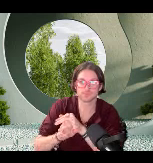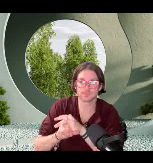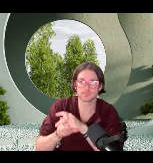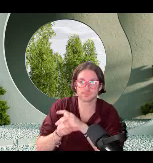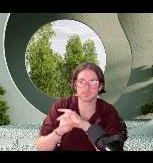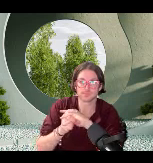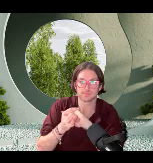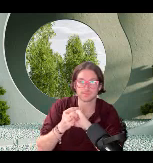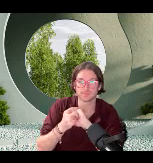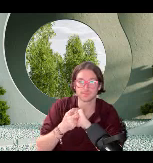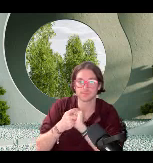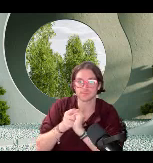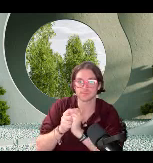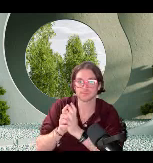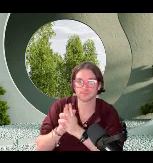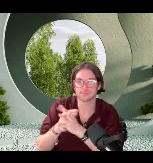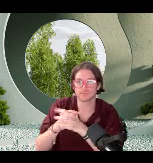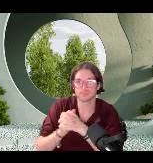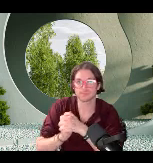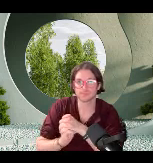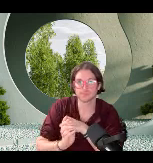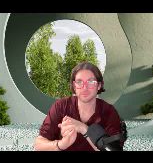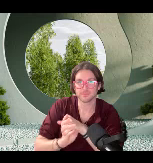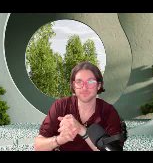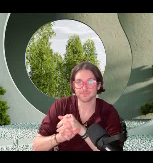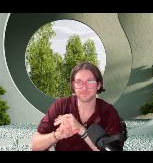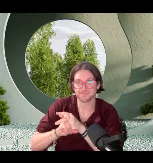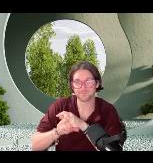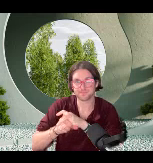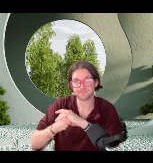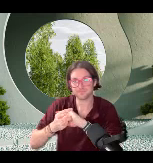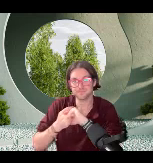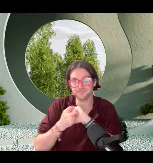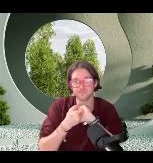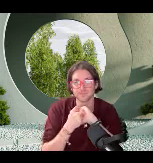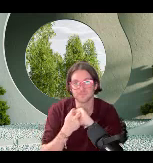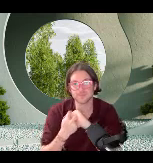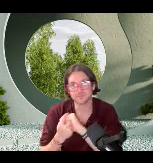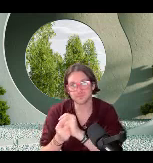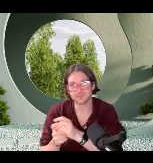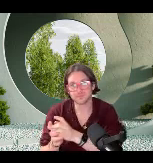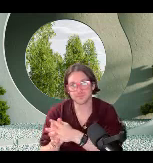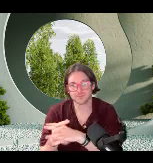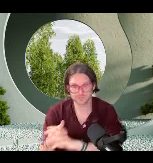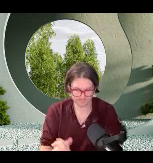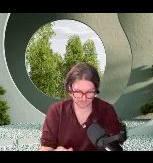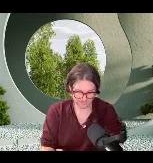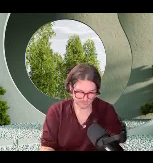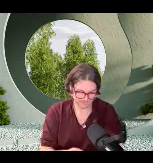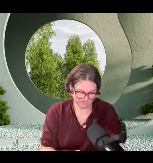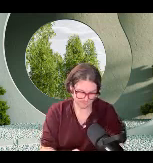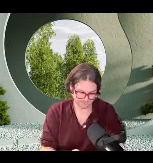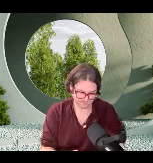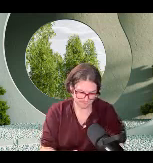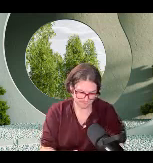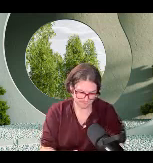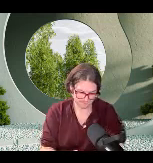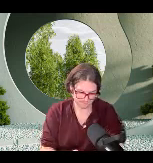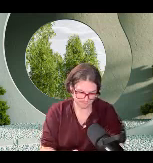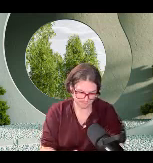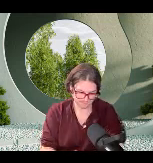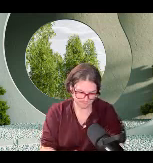talk about on the next slide here. So you can see there is an image of